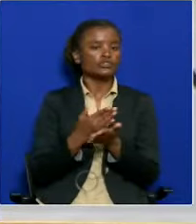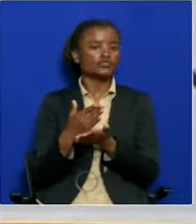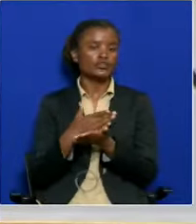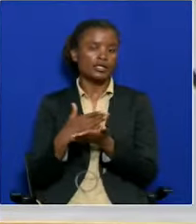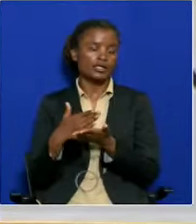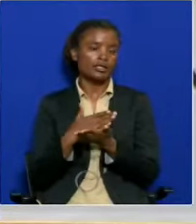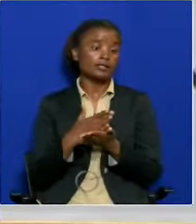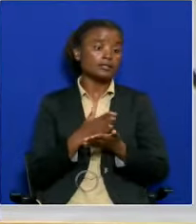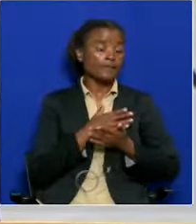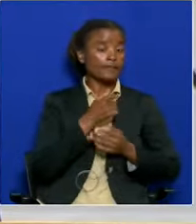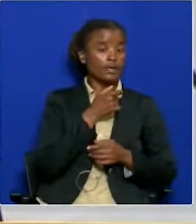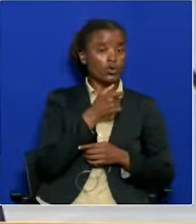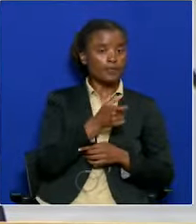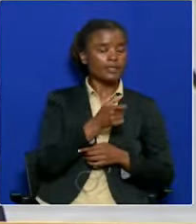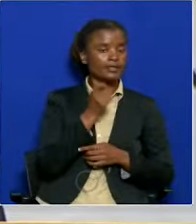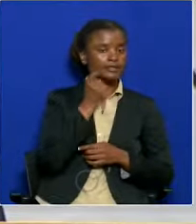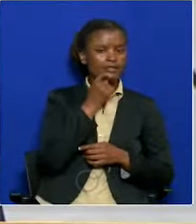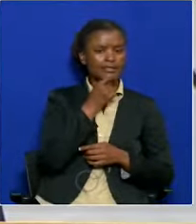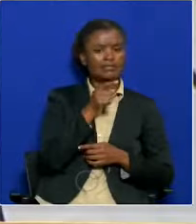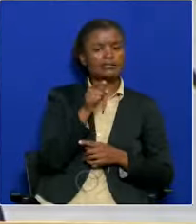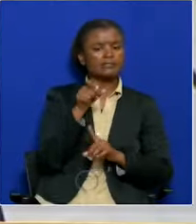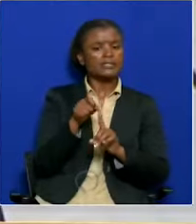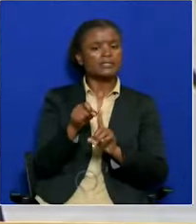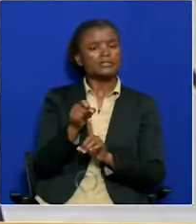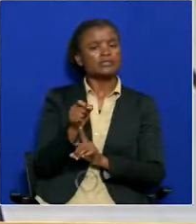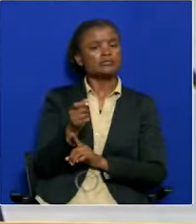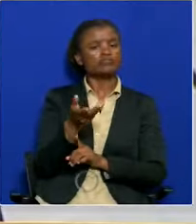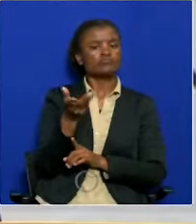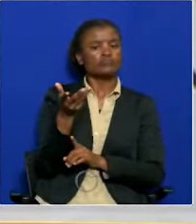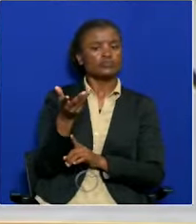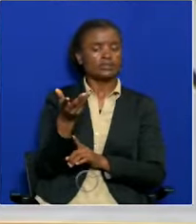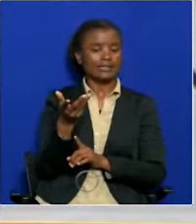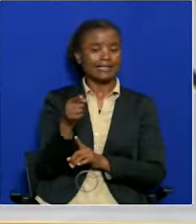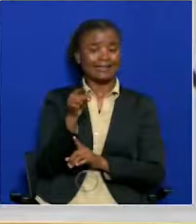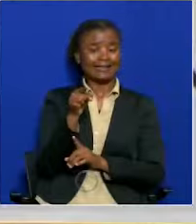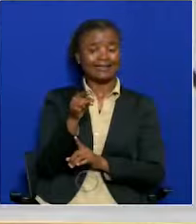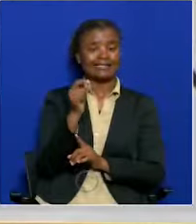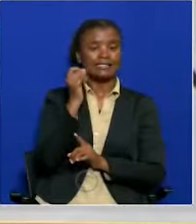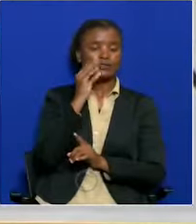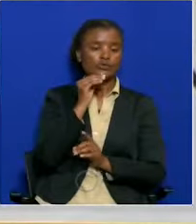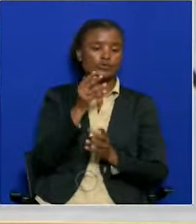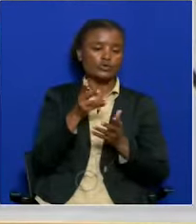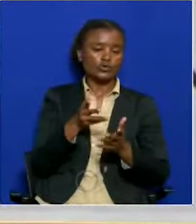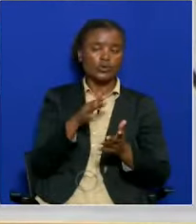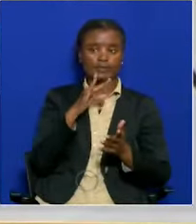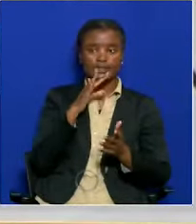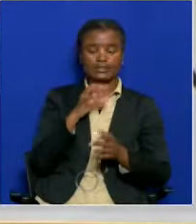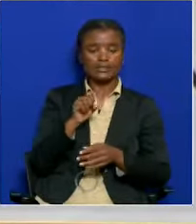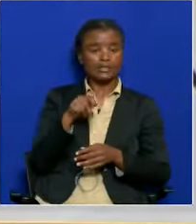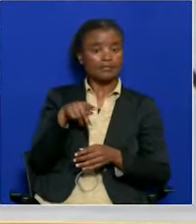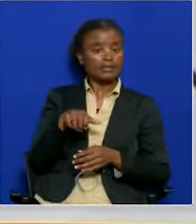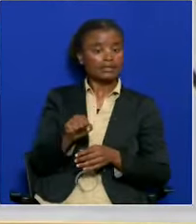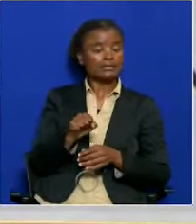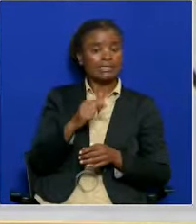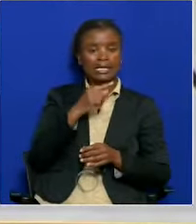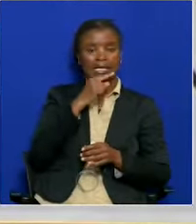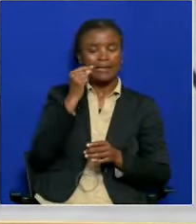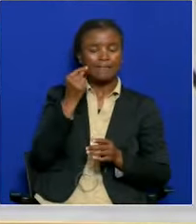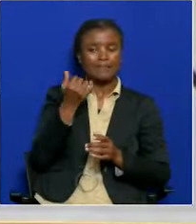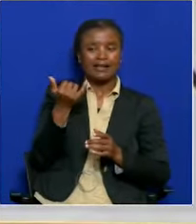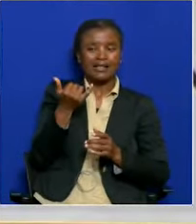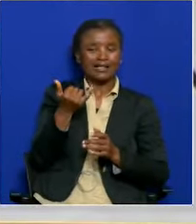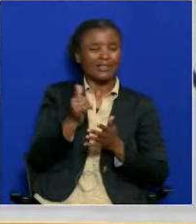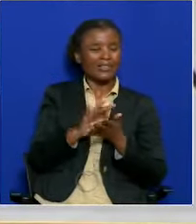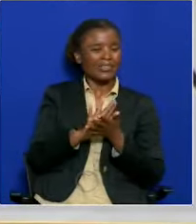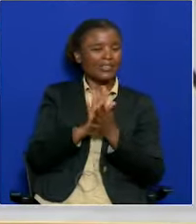is not doing good for our good name as the South African Police Service. So there was